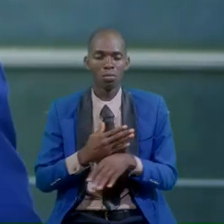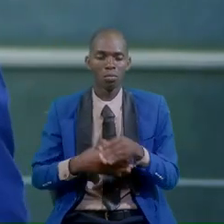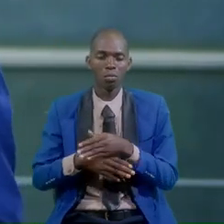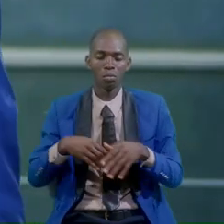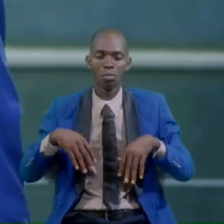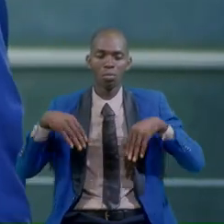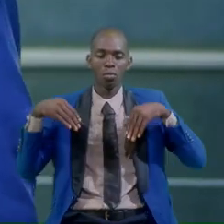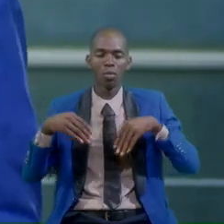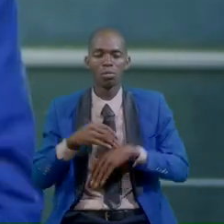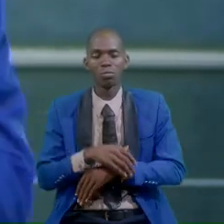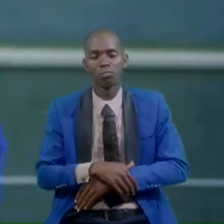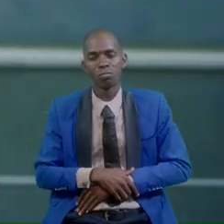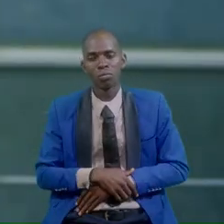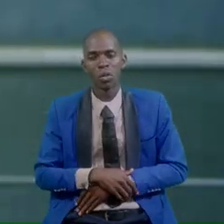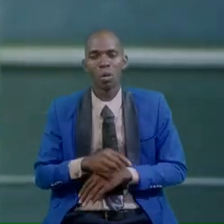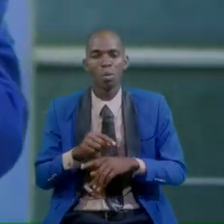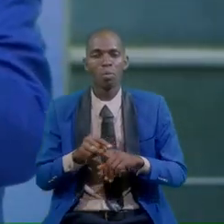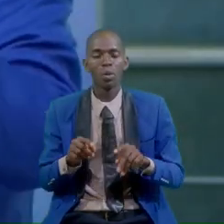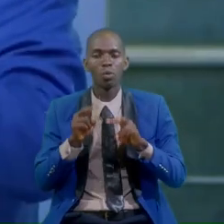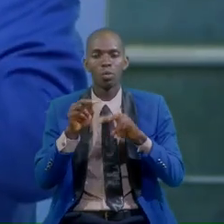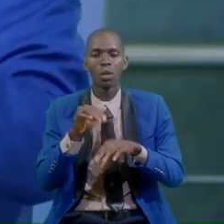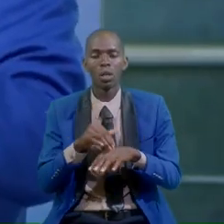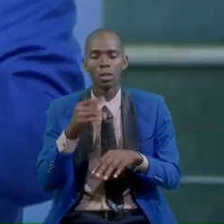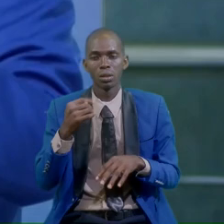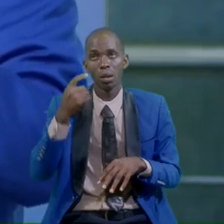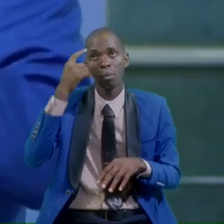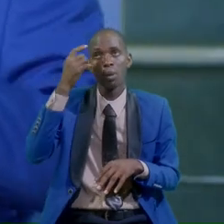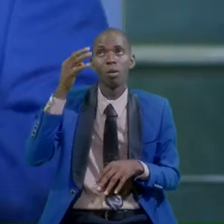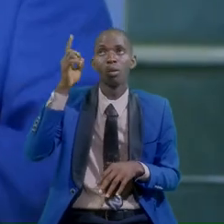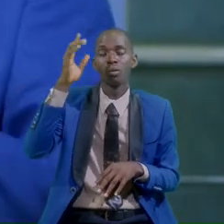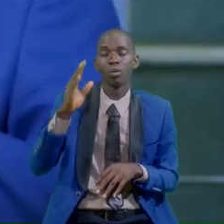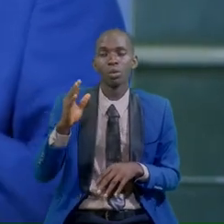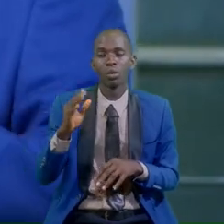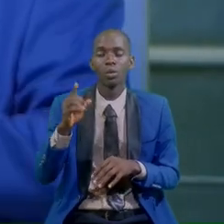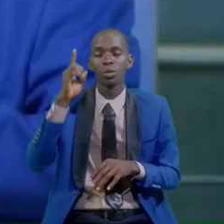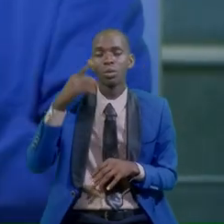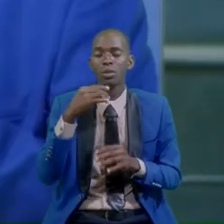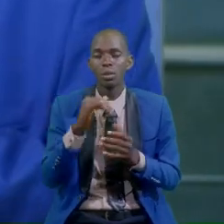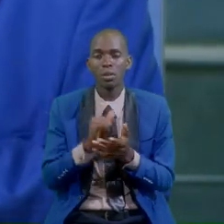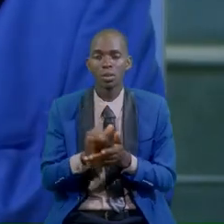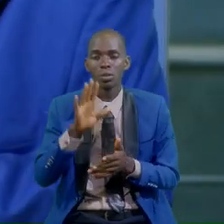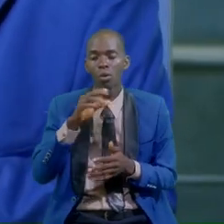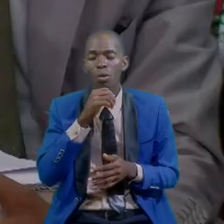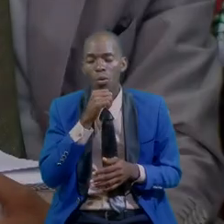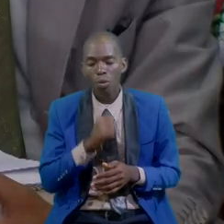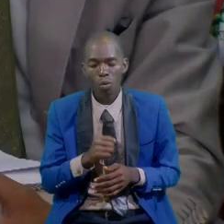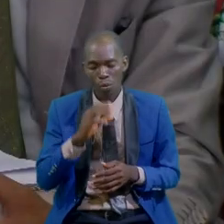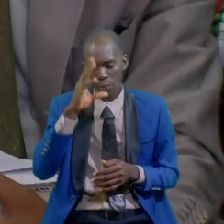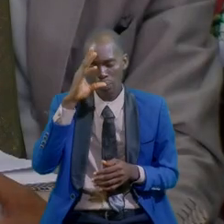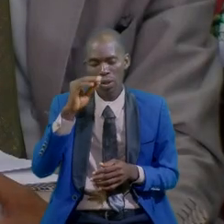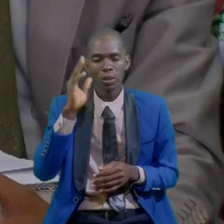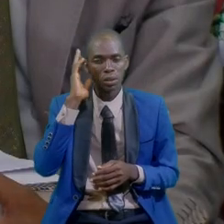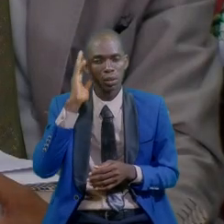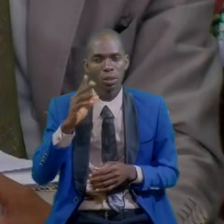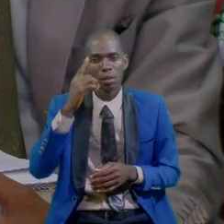now. But look at the mind of God. It says, your old men shall dream dreams.